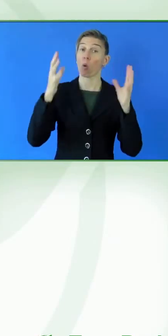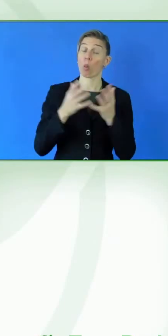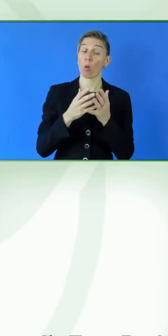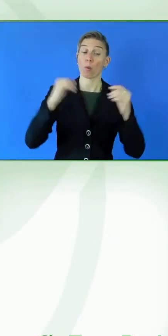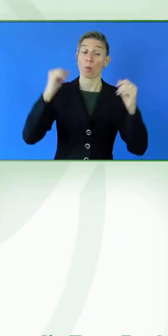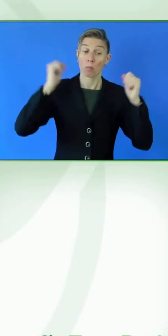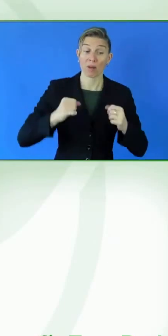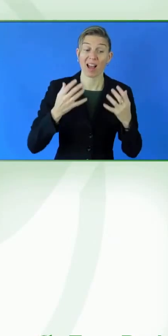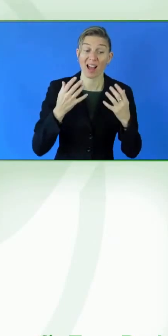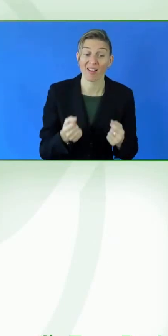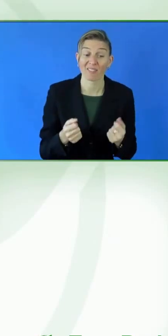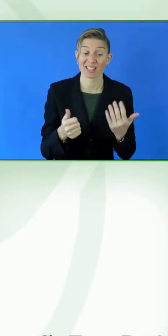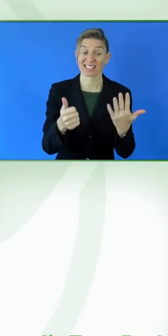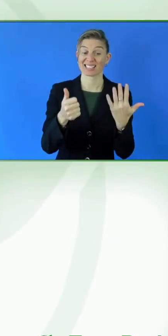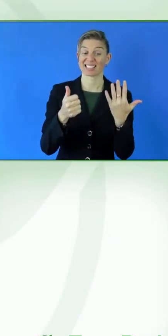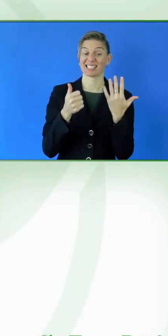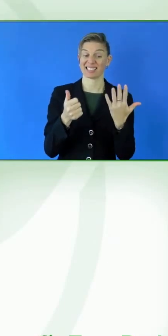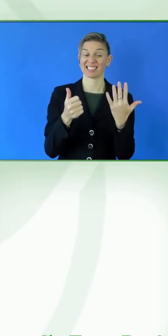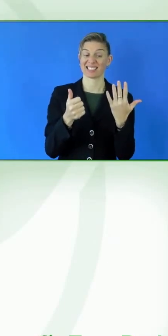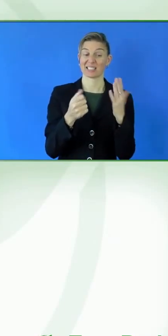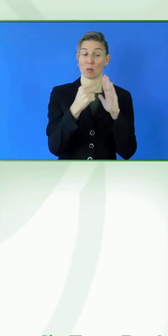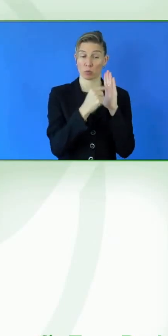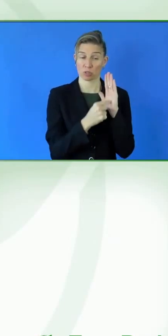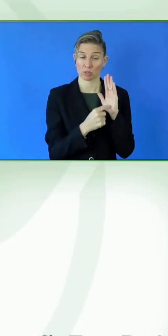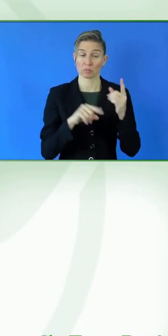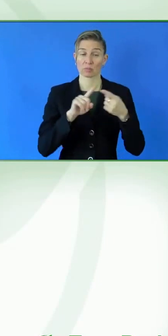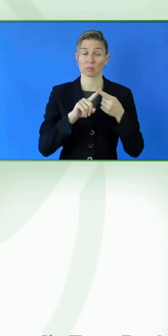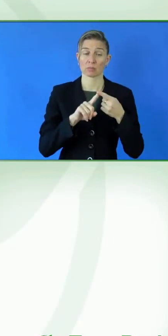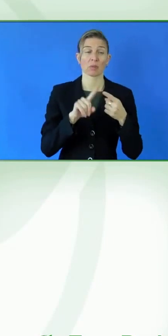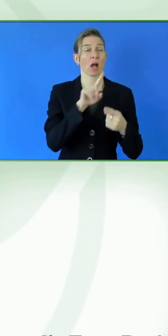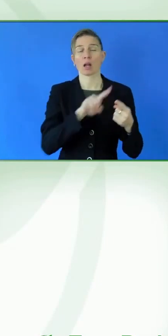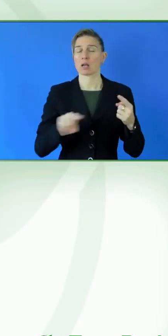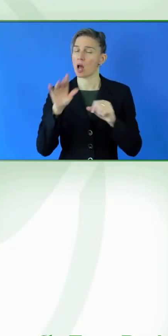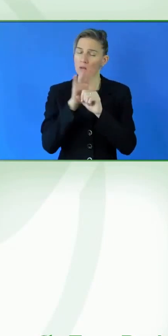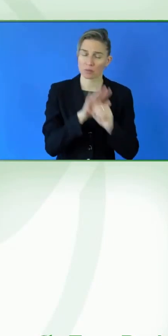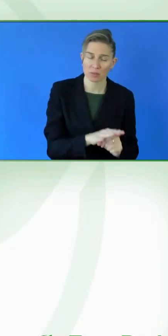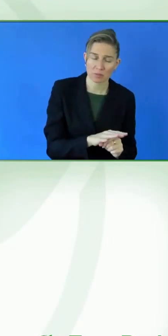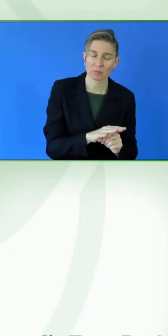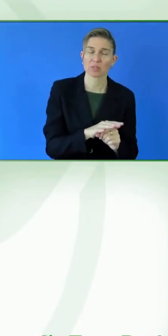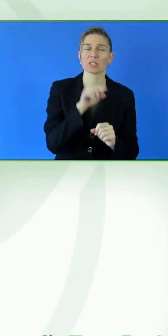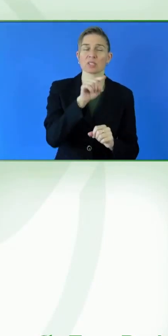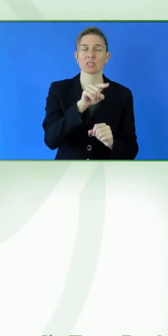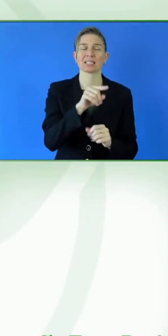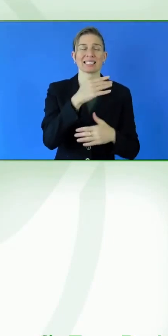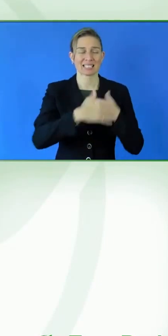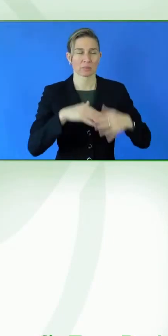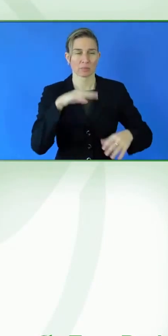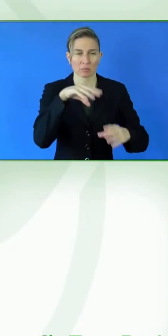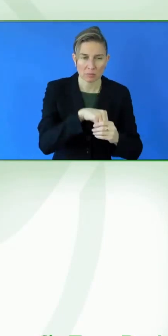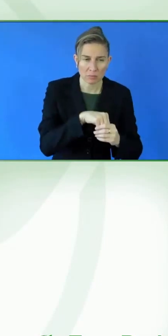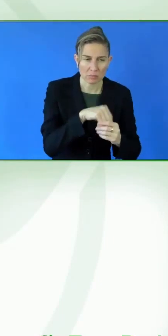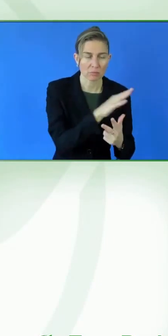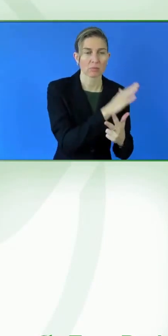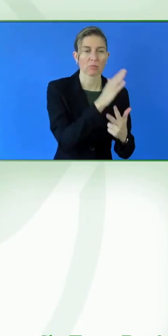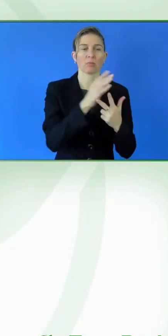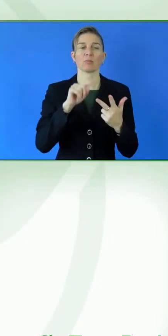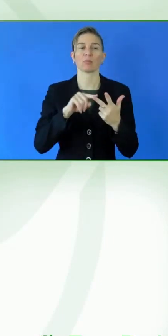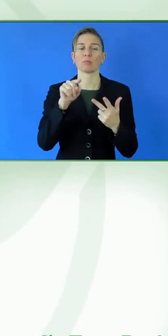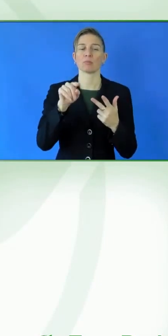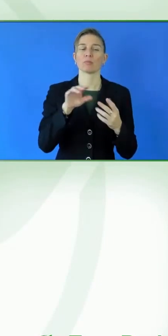principles: non-discrimination, accessibility, participation, inclusive urban policies and programs, capacity